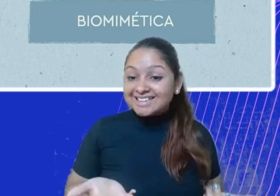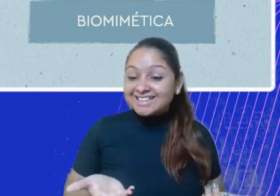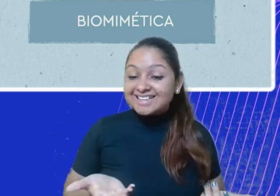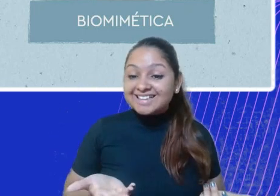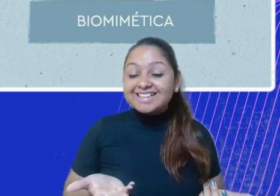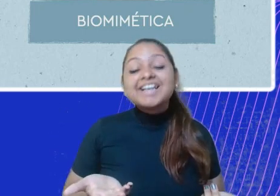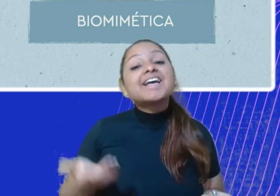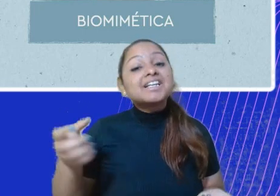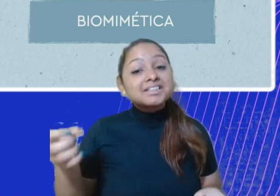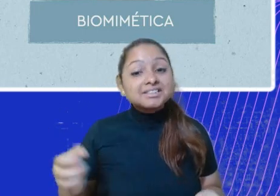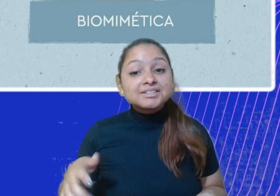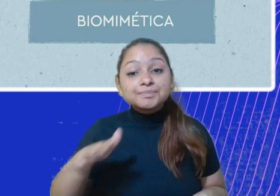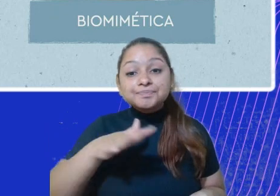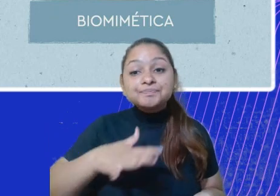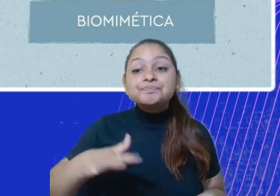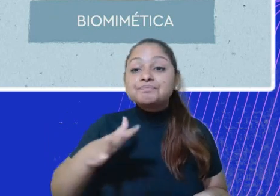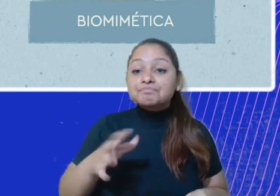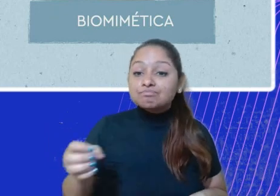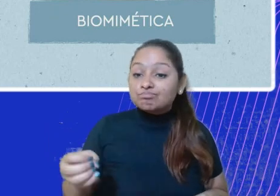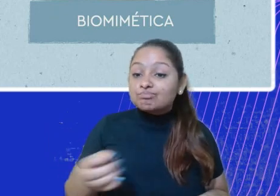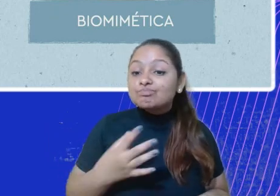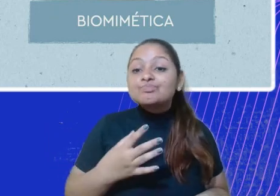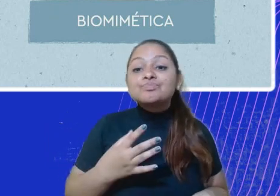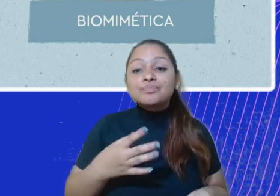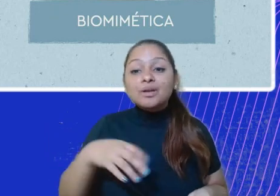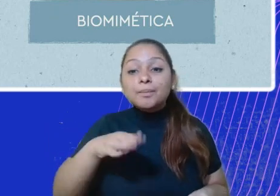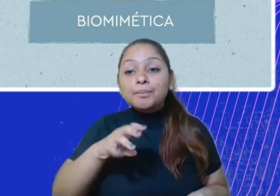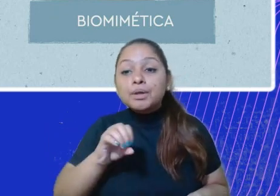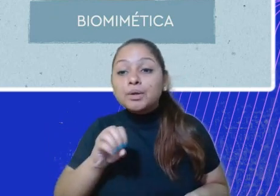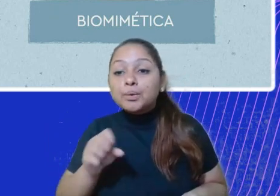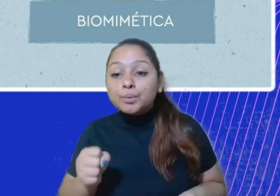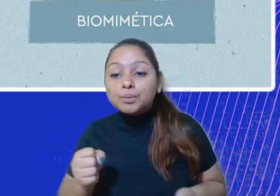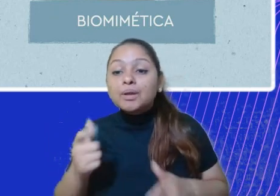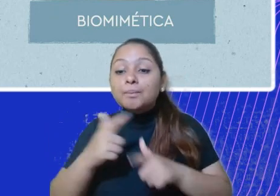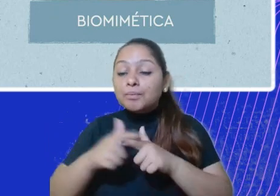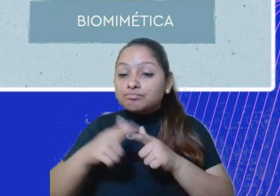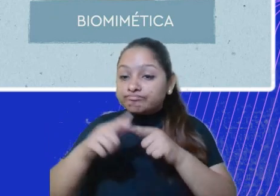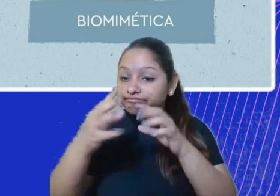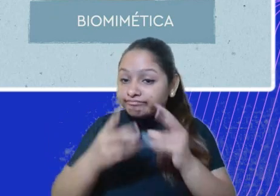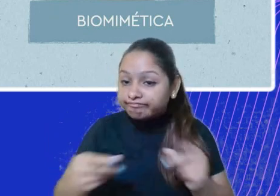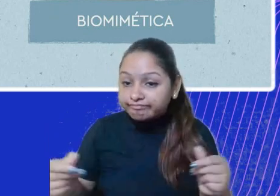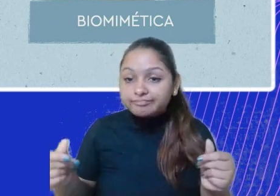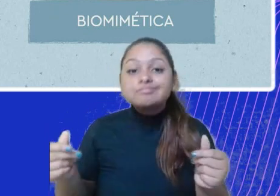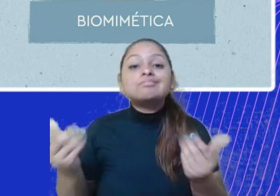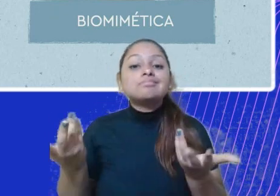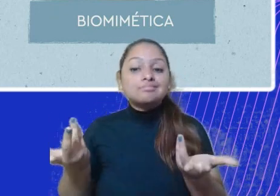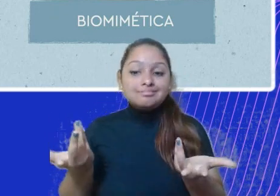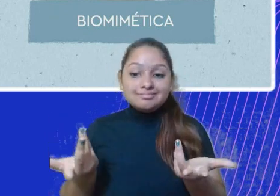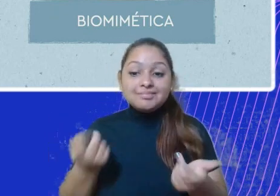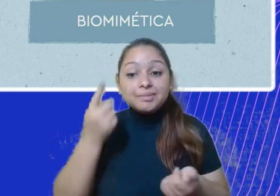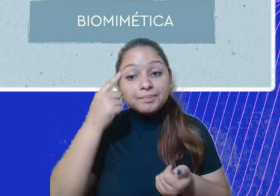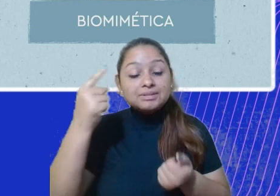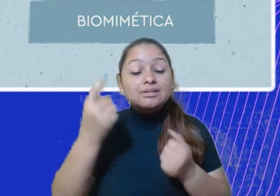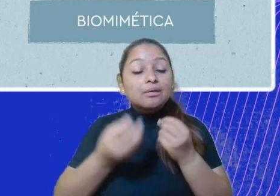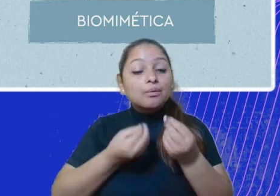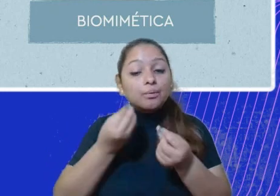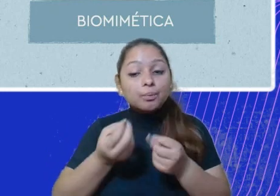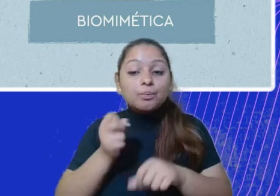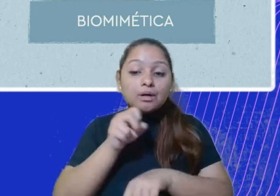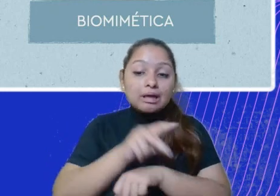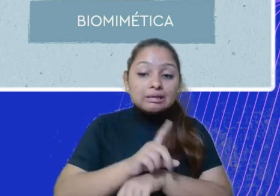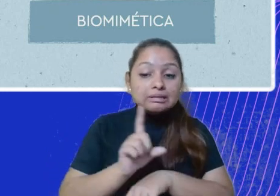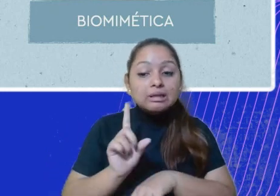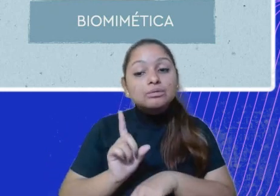The environment of innovation, entrepreneurs seeking bio solutions, if you're not in